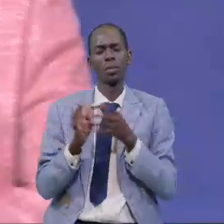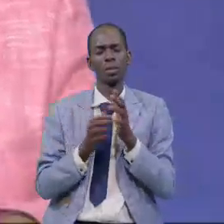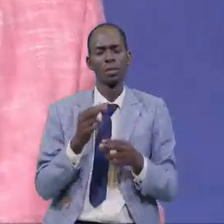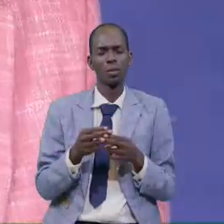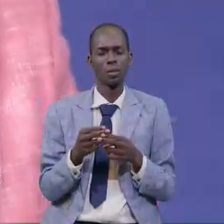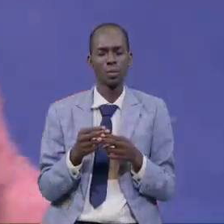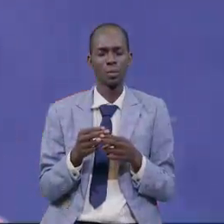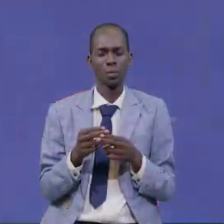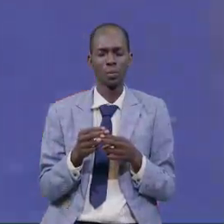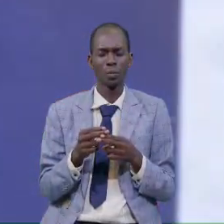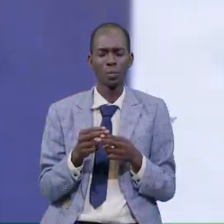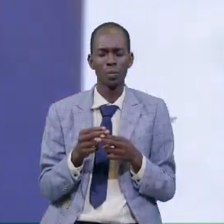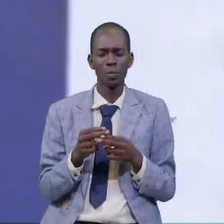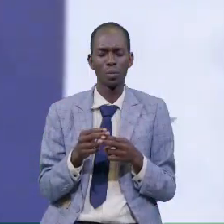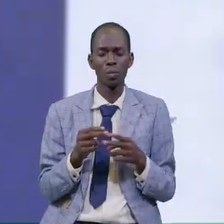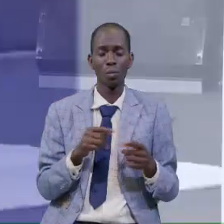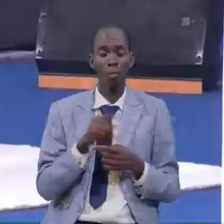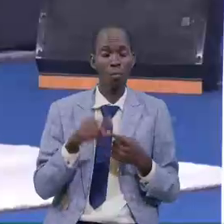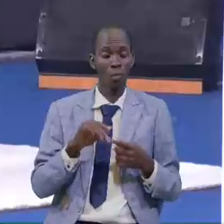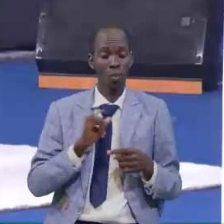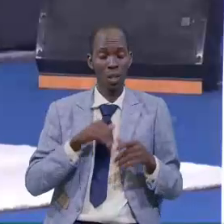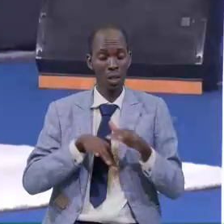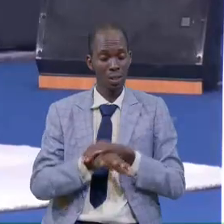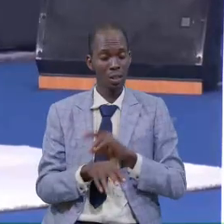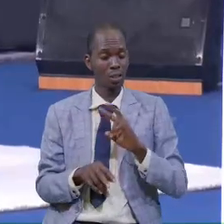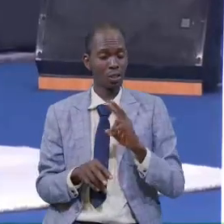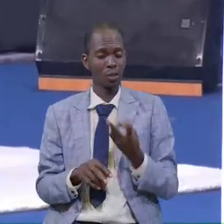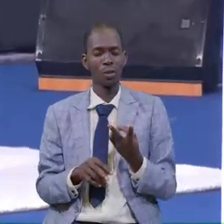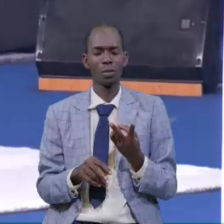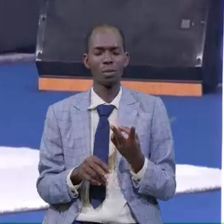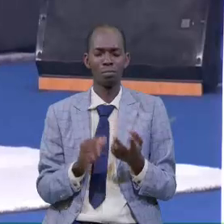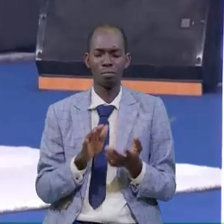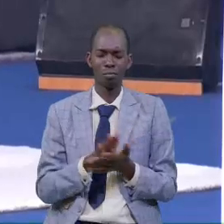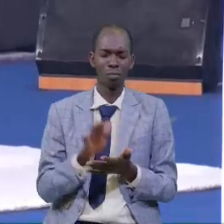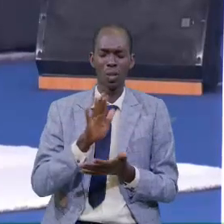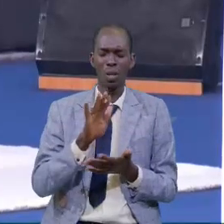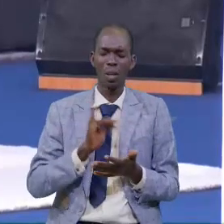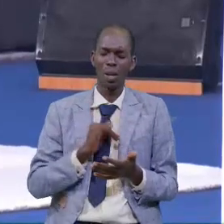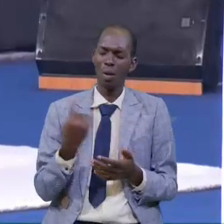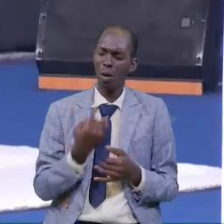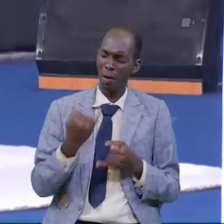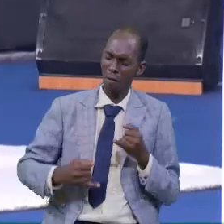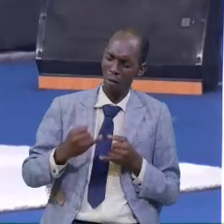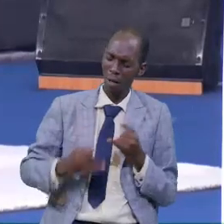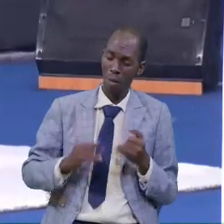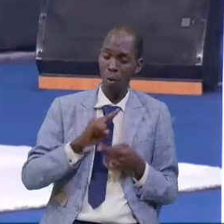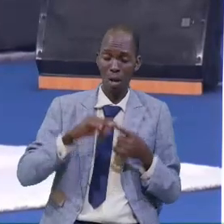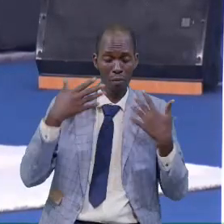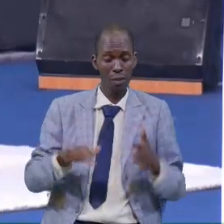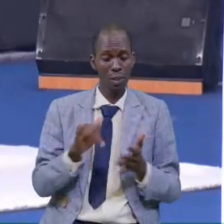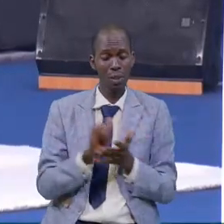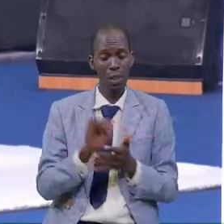when I entered secondary school, I was one of the last. When I finished that secondary school, I